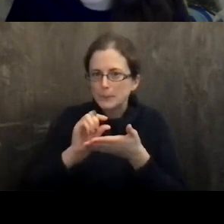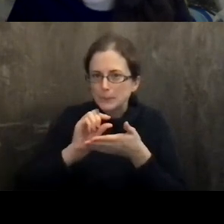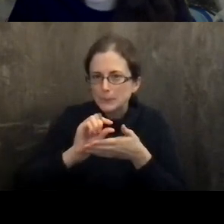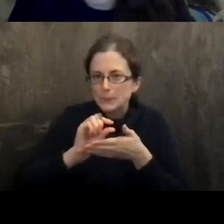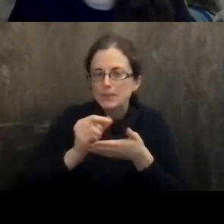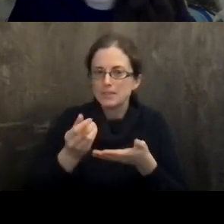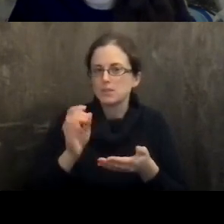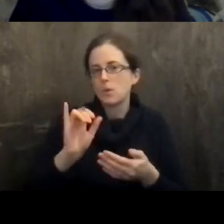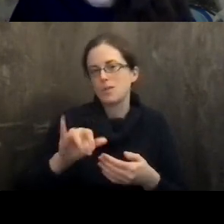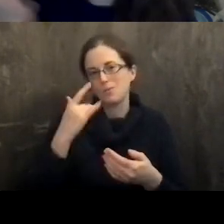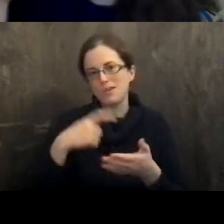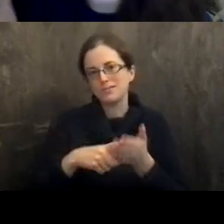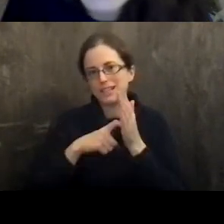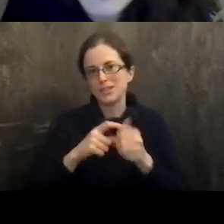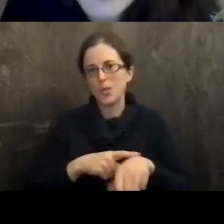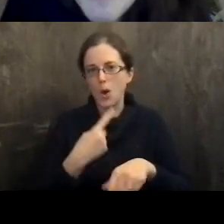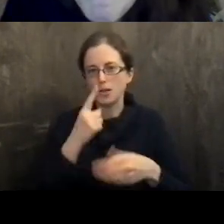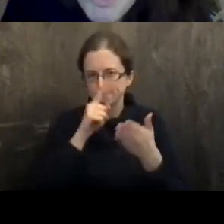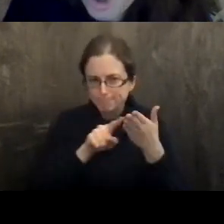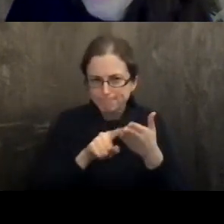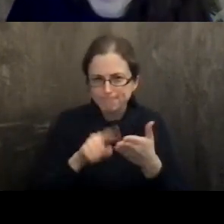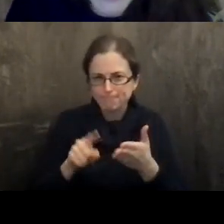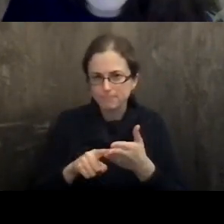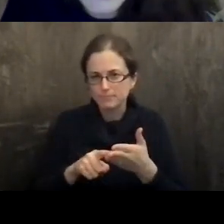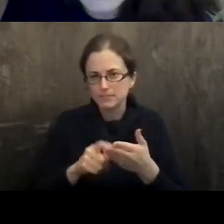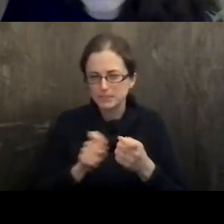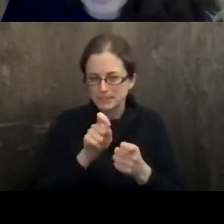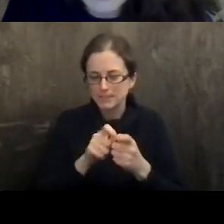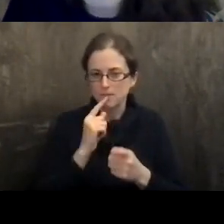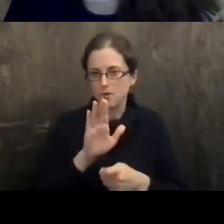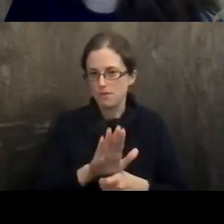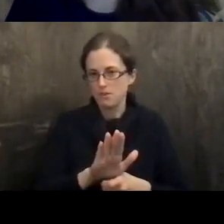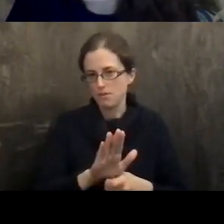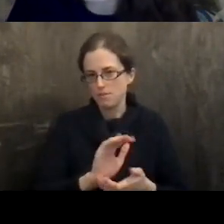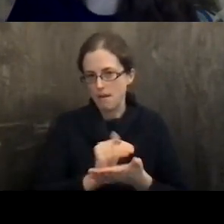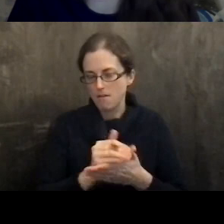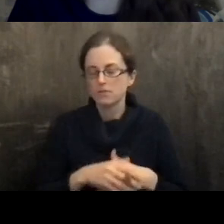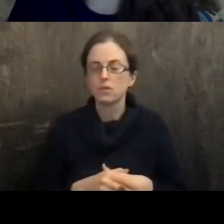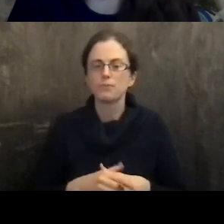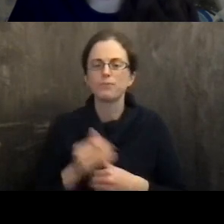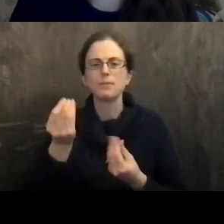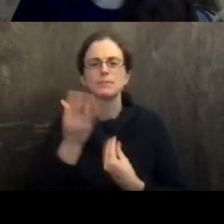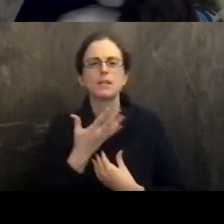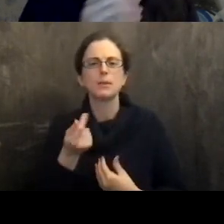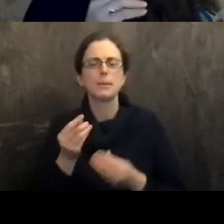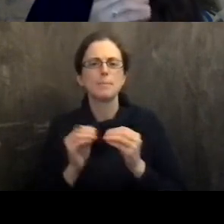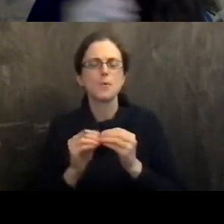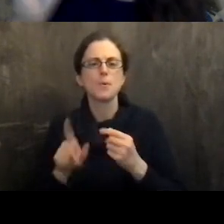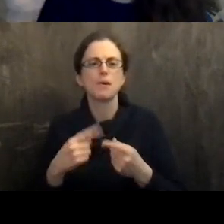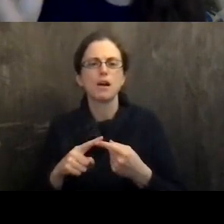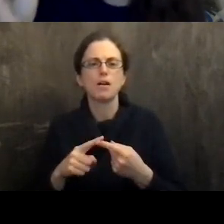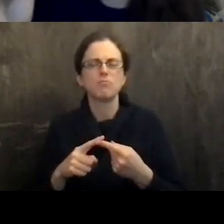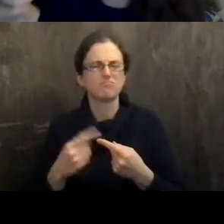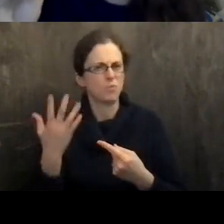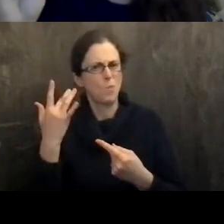it's taking so long. Let me tell you a little bit more of why it takes a while for the vaccine to become available.